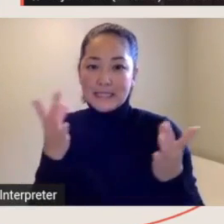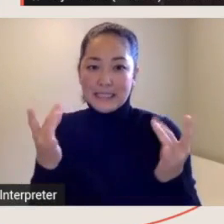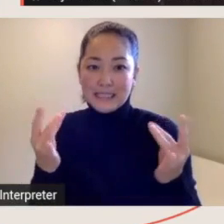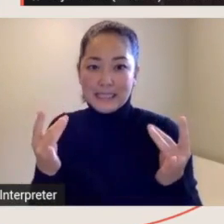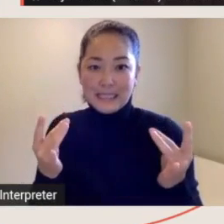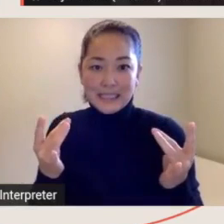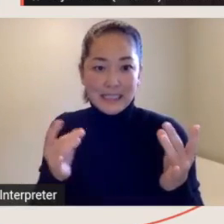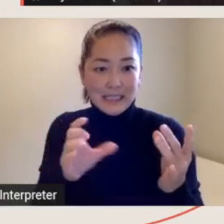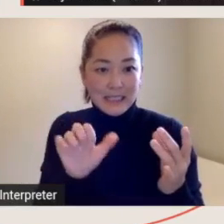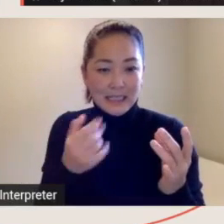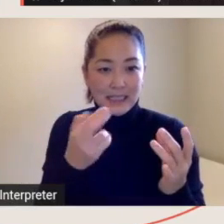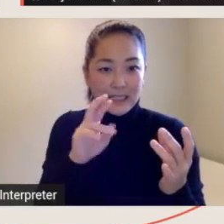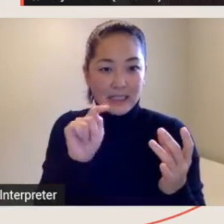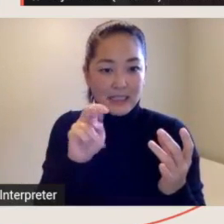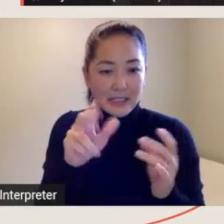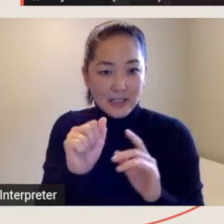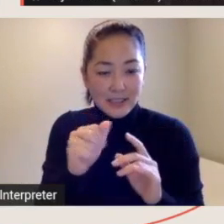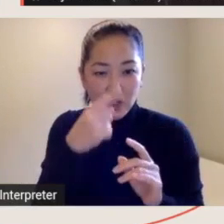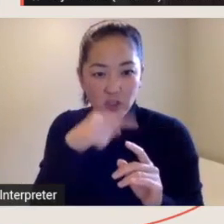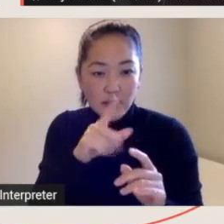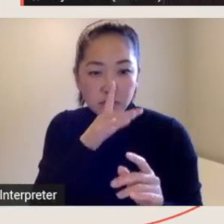our little round.